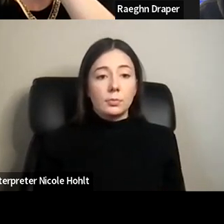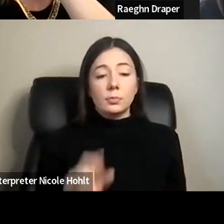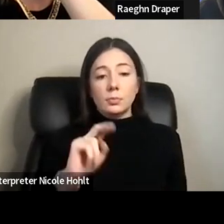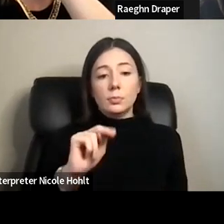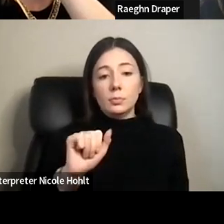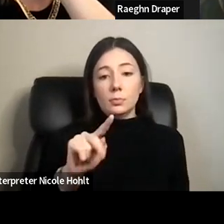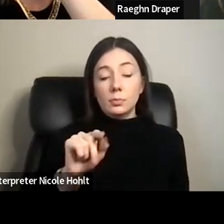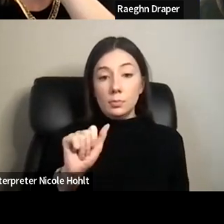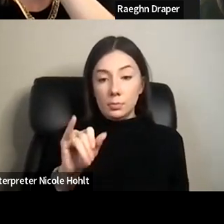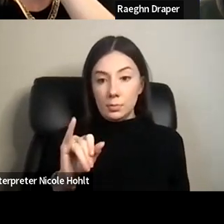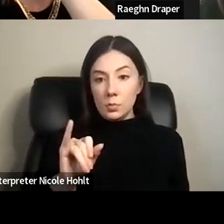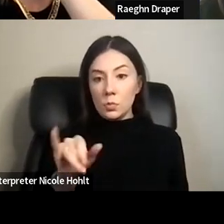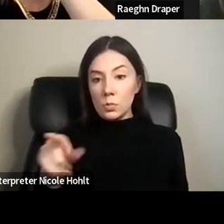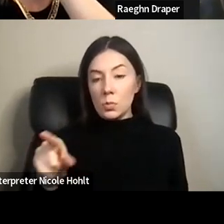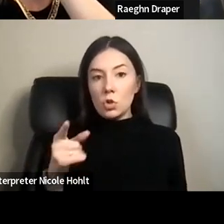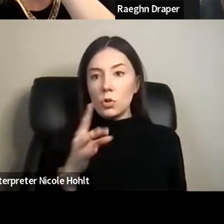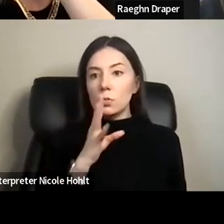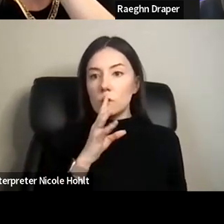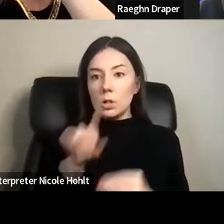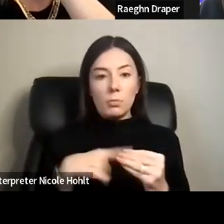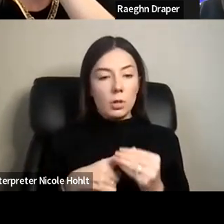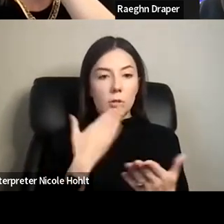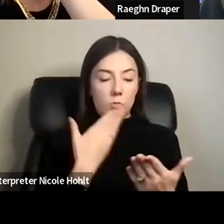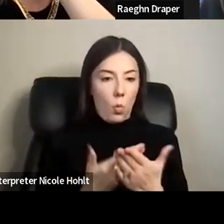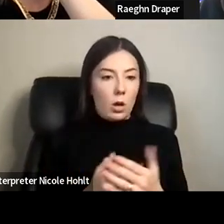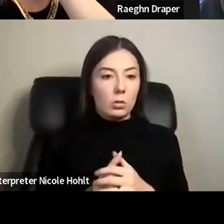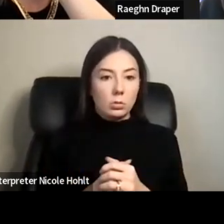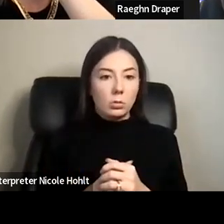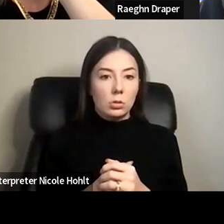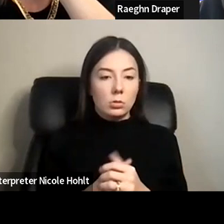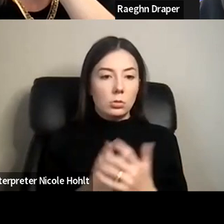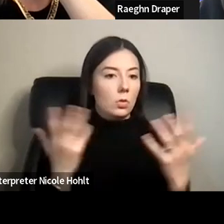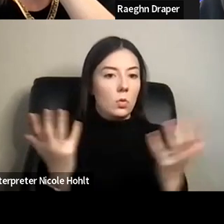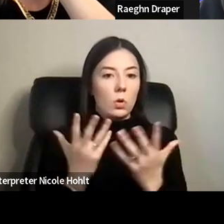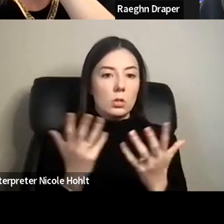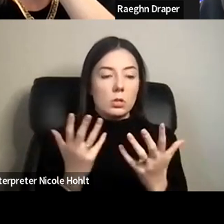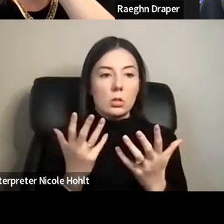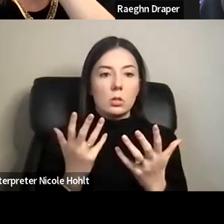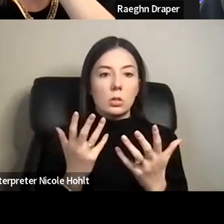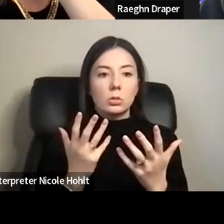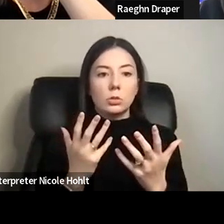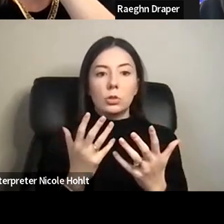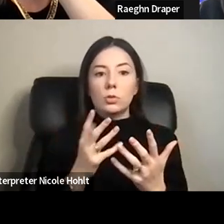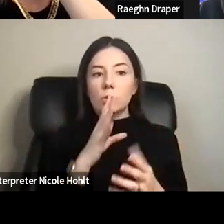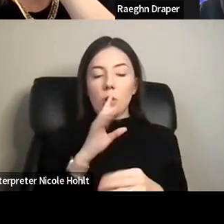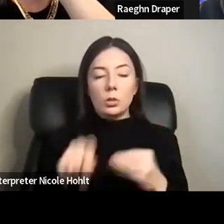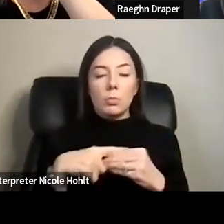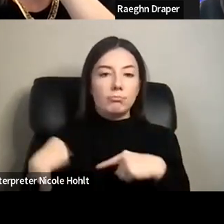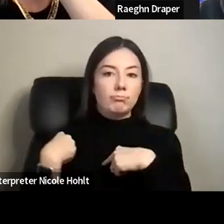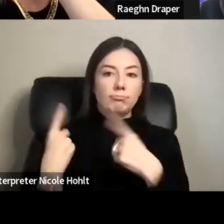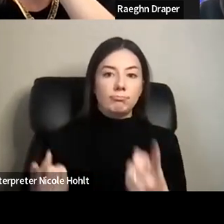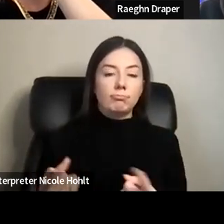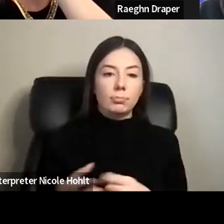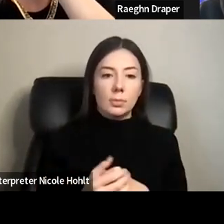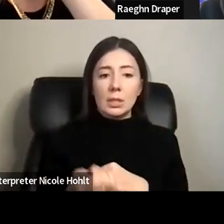Nataki, you've covered this very well in what you've given to us so far. But if there's